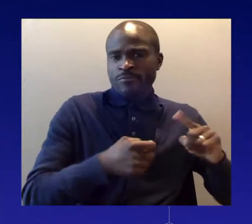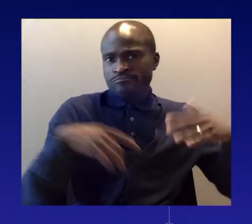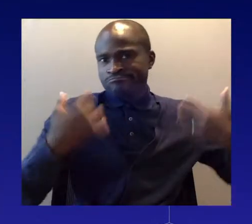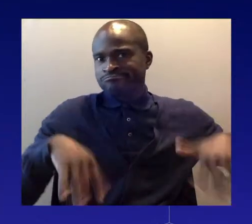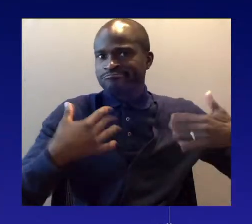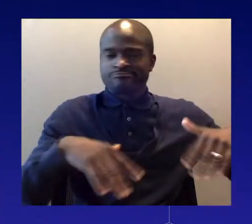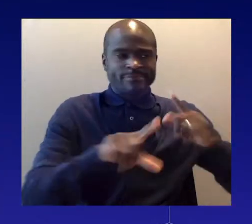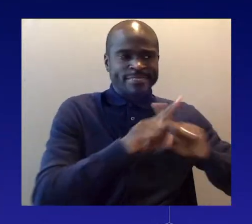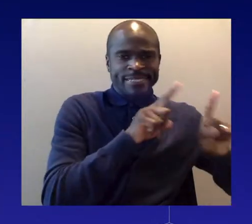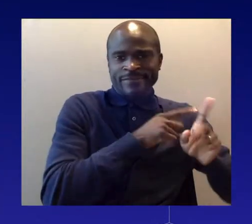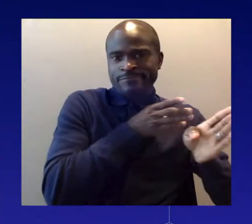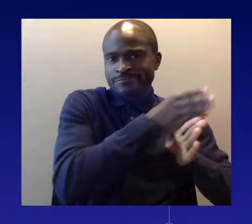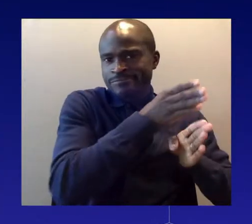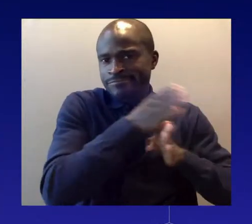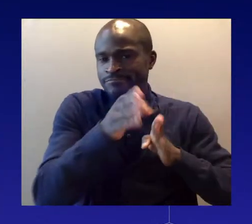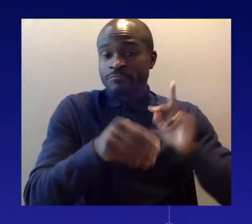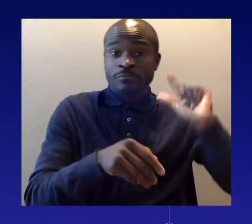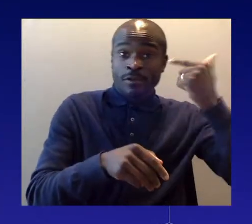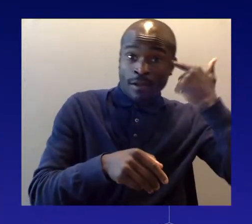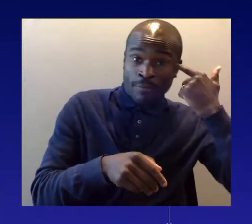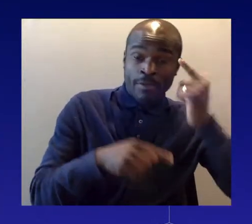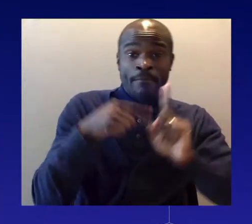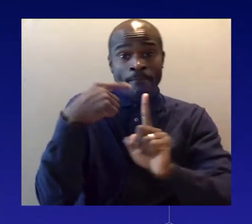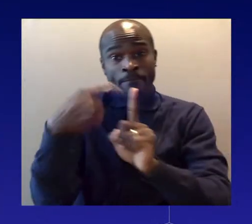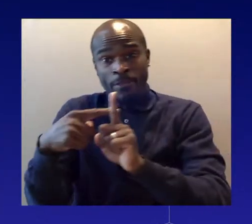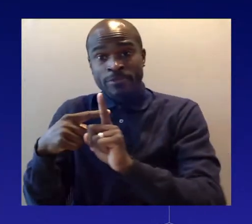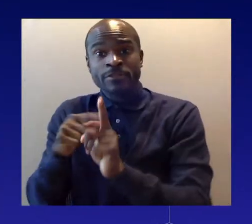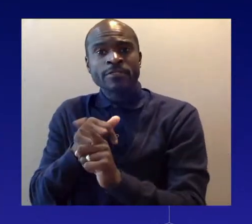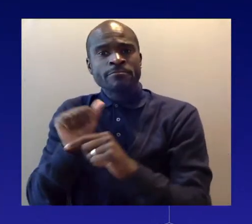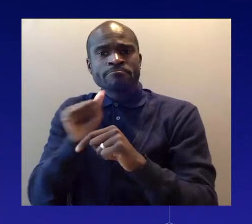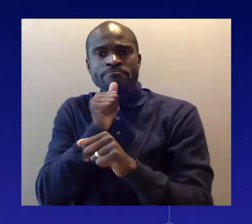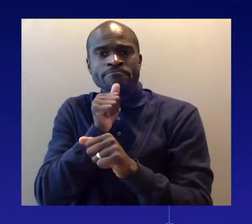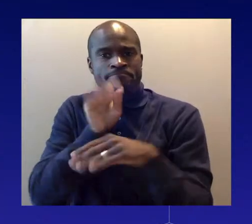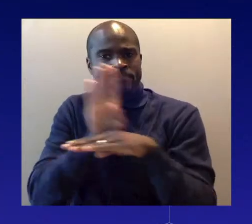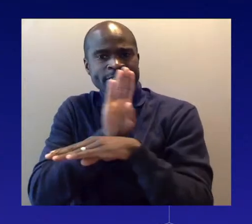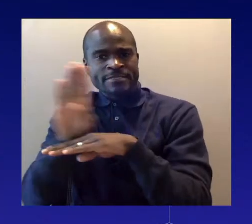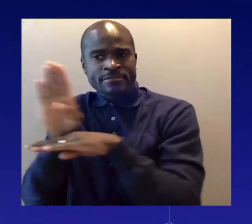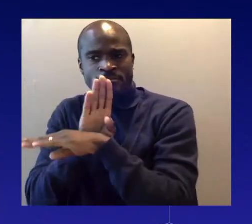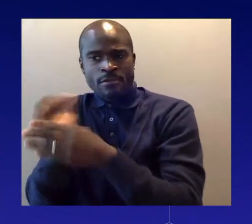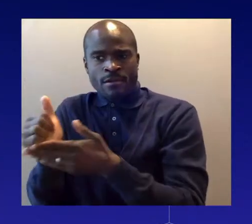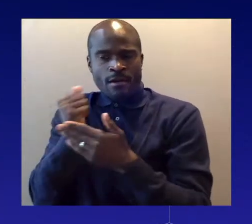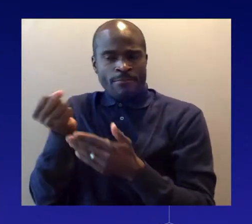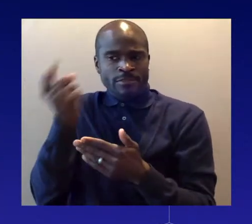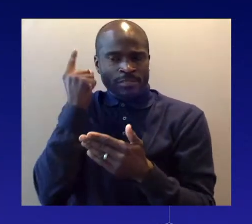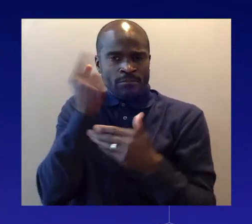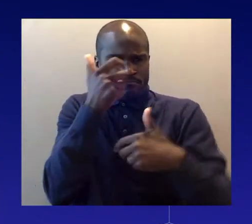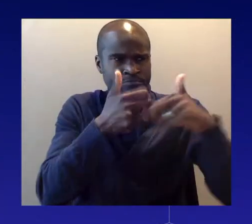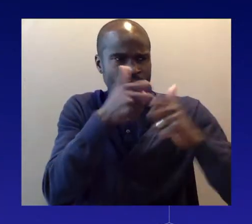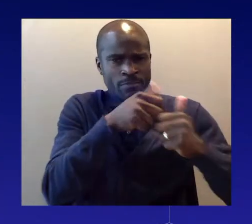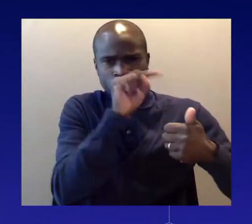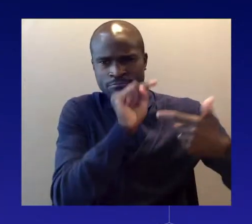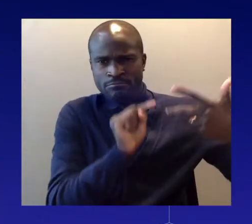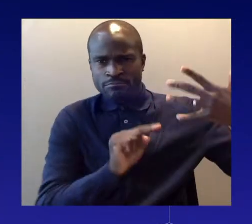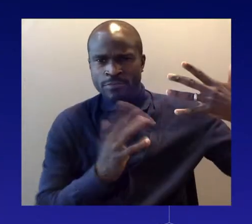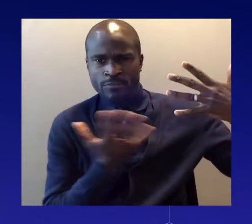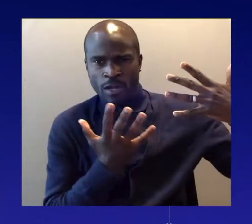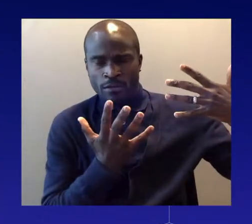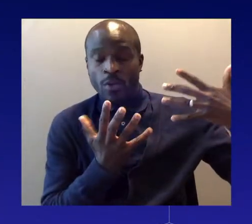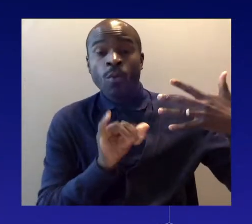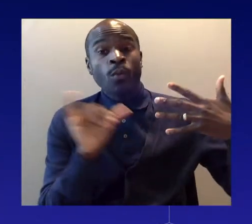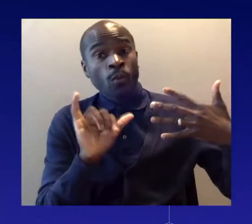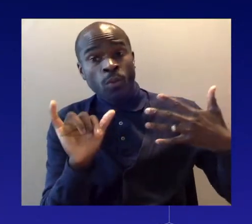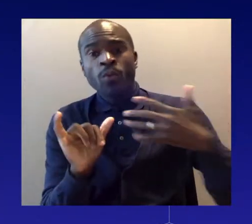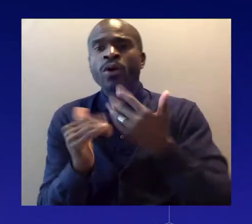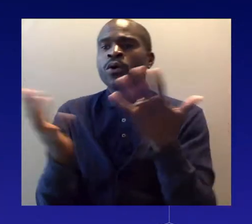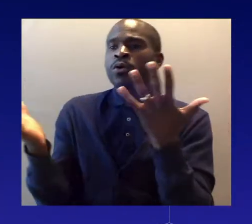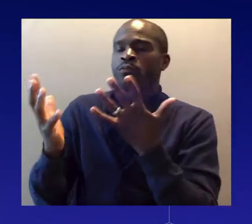the private sector to help us understand both the problems and the solutions that are needed to advance equity for vulnerable communities.